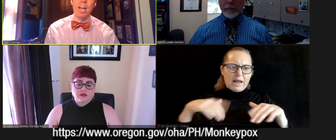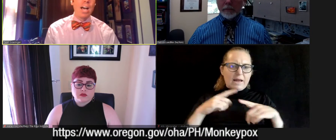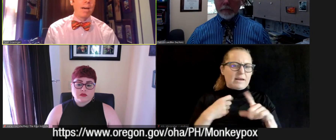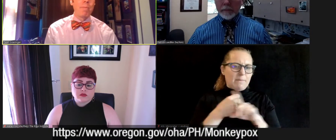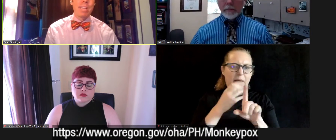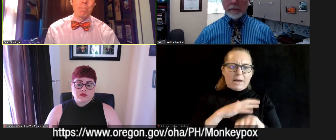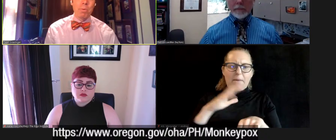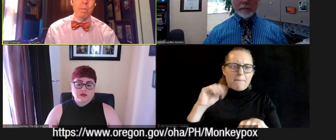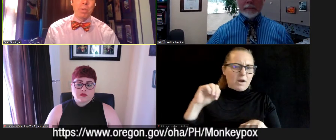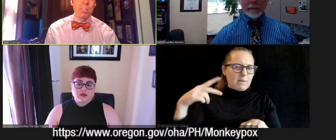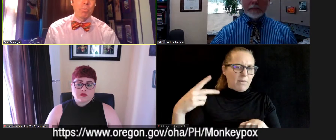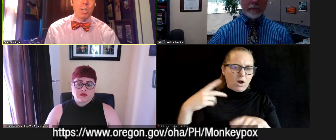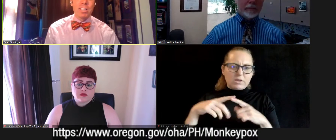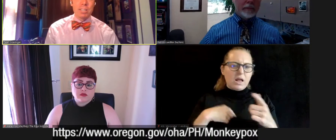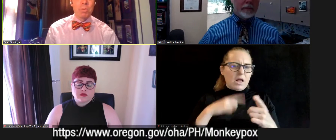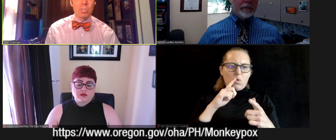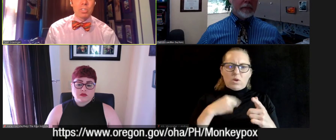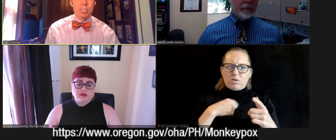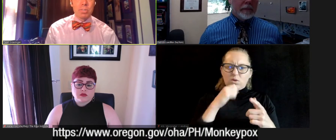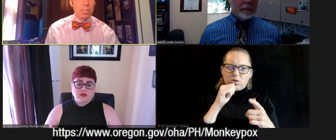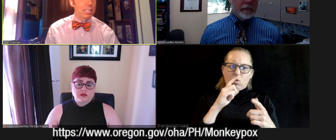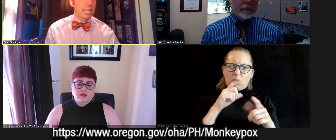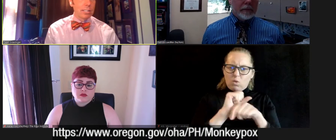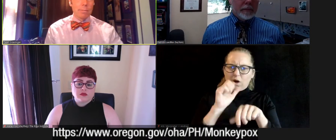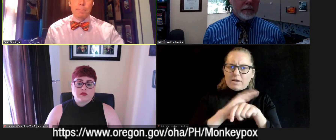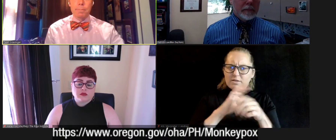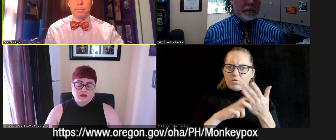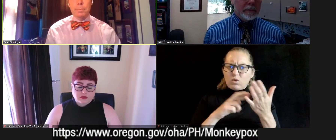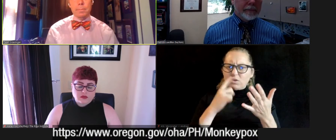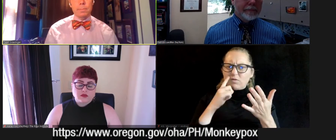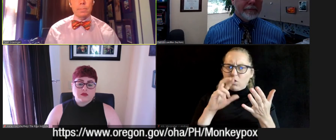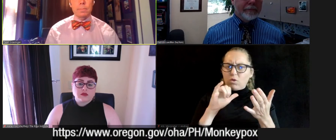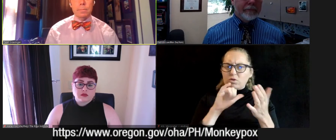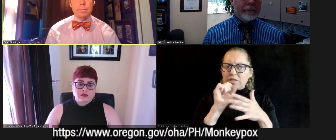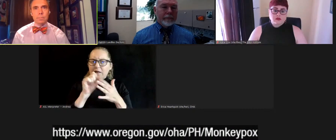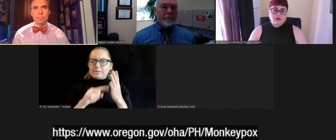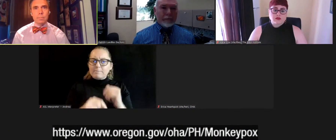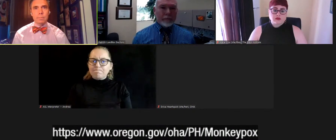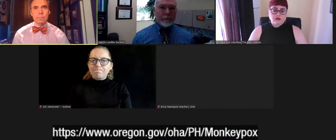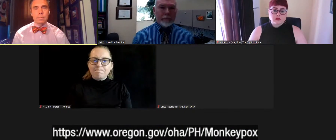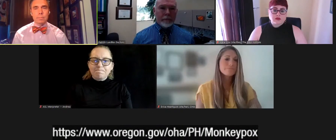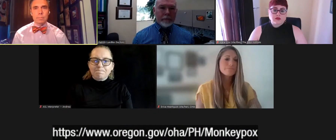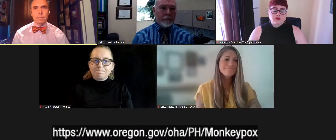monkeypox, but we will work on some resources for those settings.